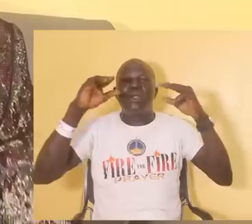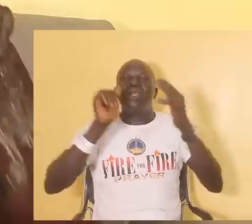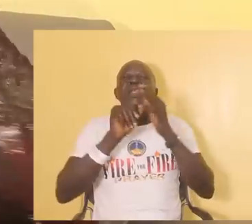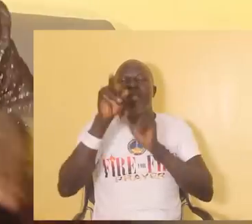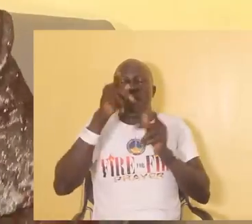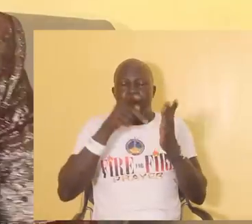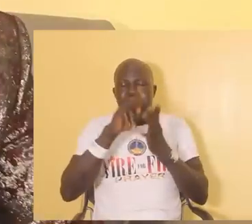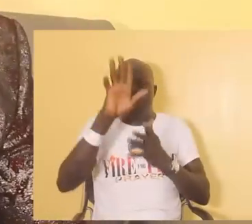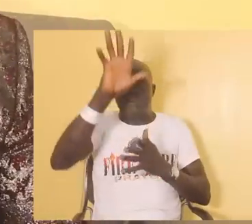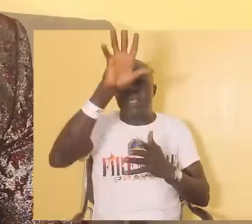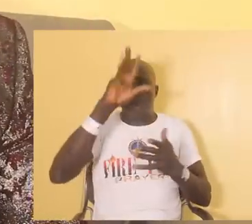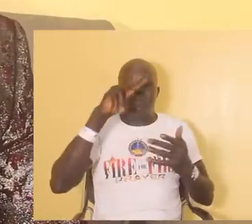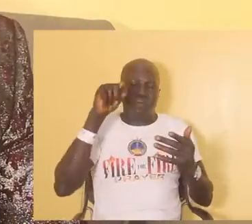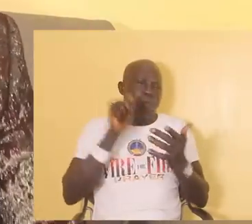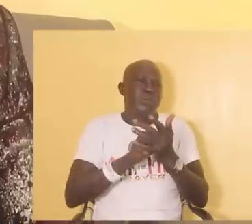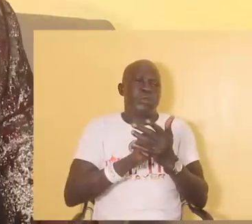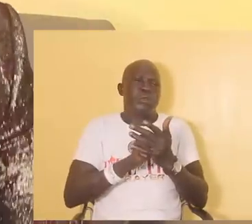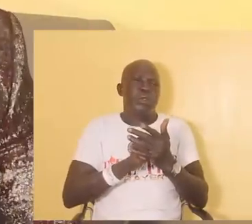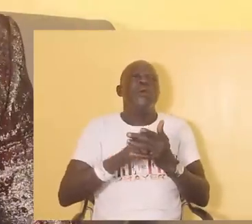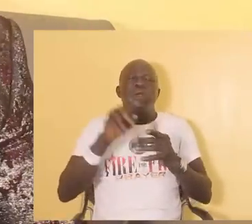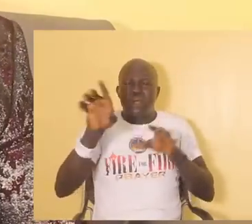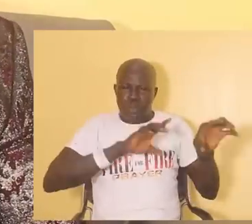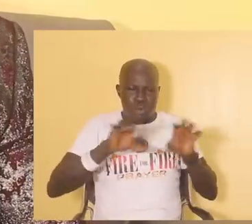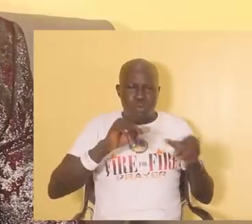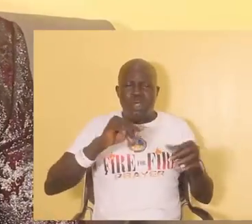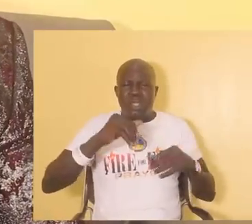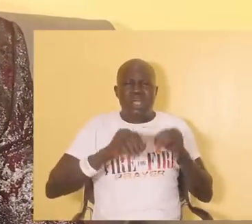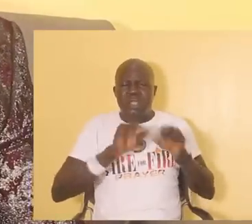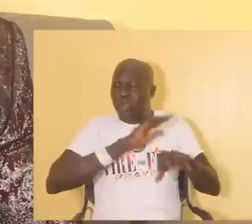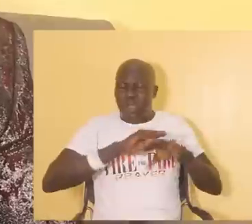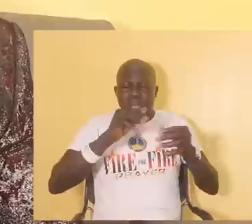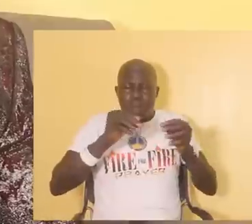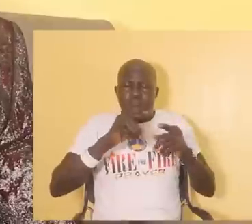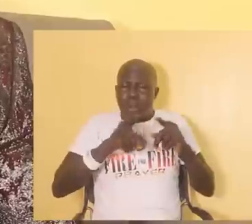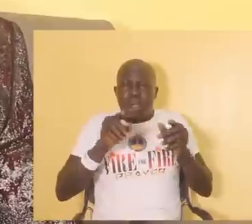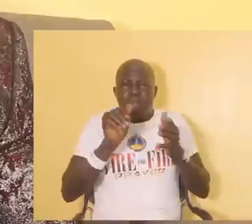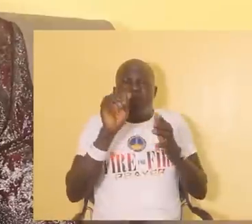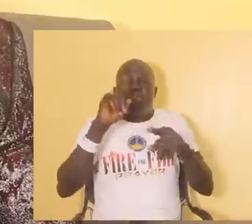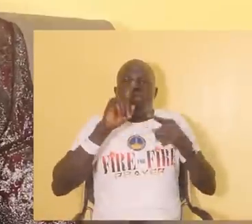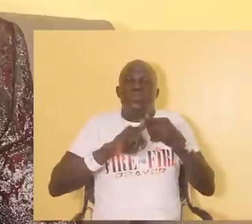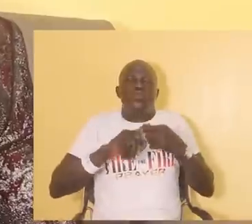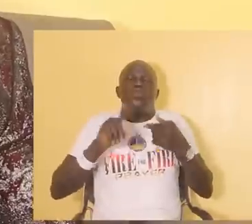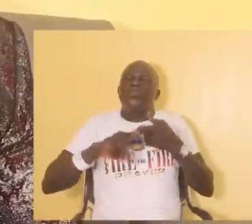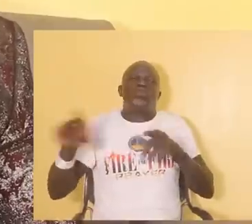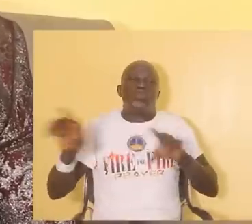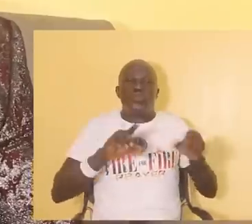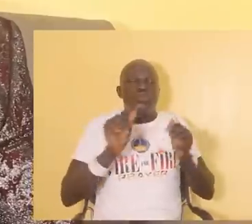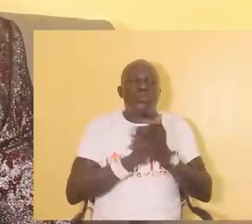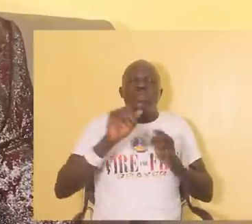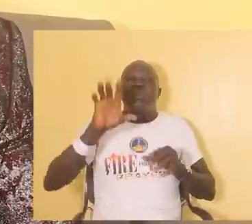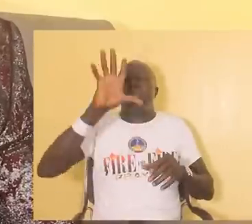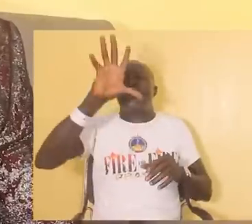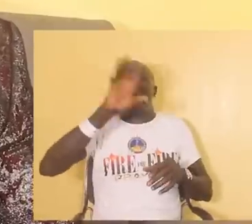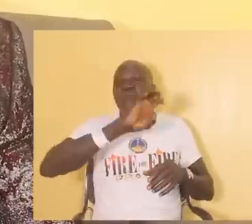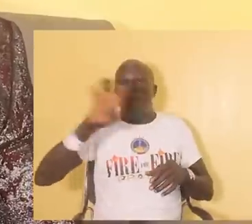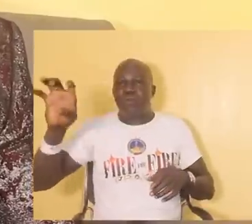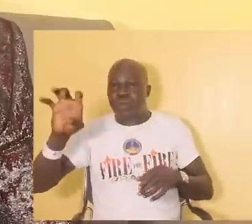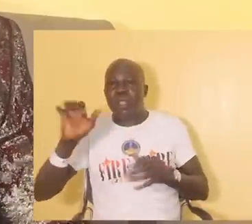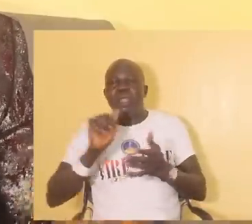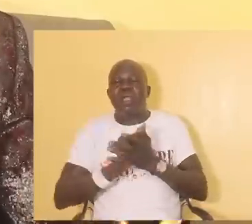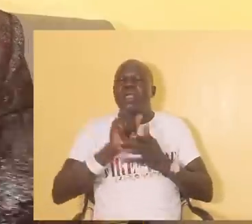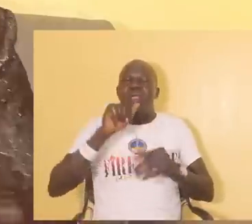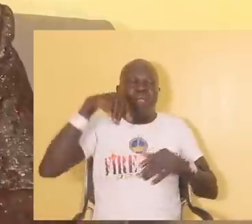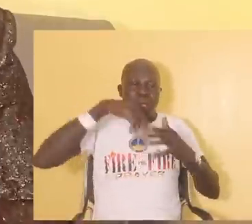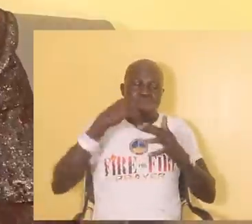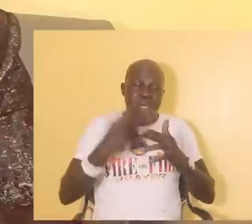pay your 5,000. You can't drink and at all. Make sure you throw that contract. It's blessing of God that make it to Jesus and added